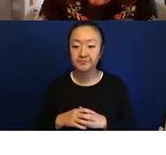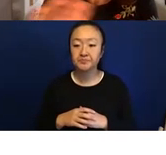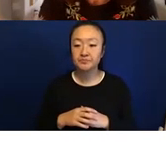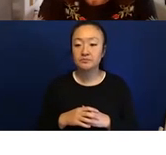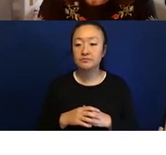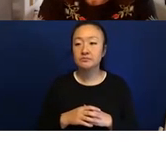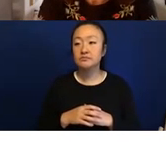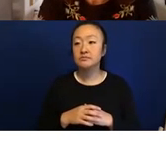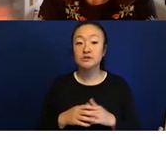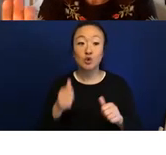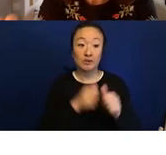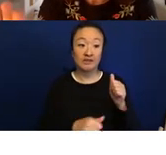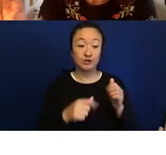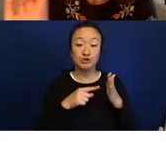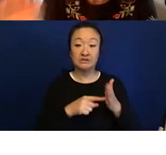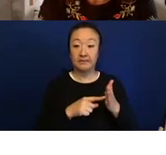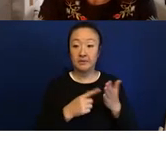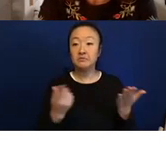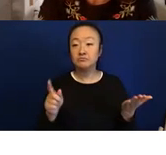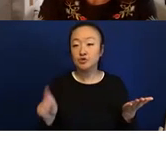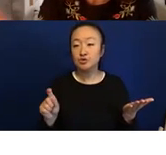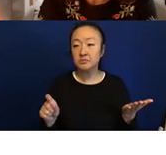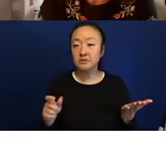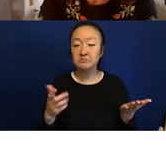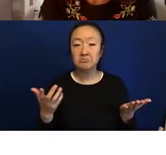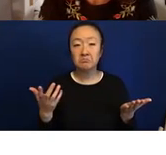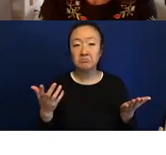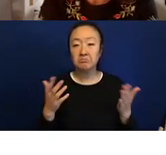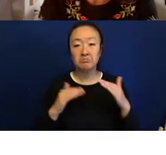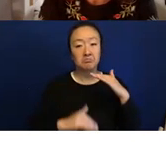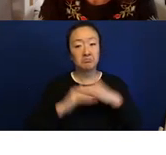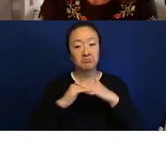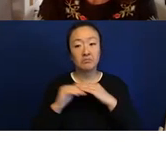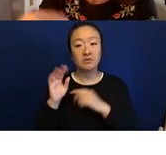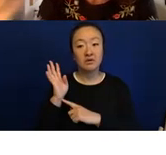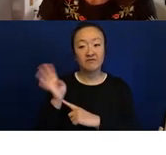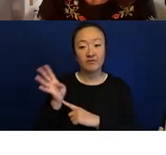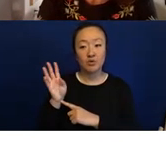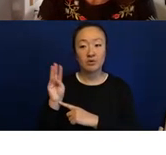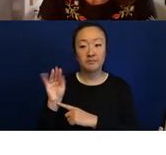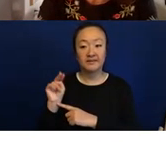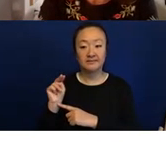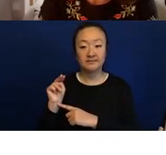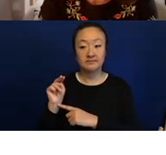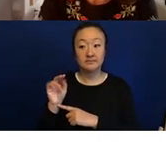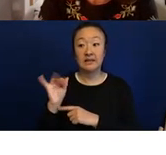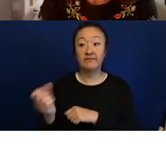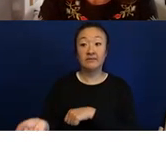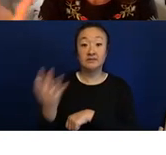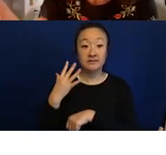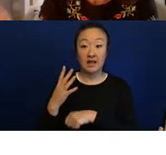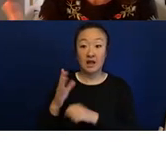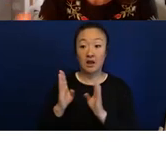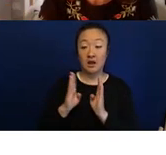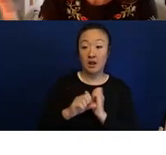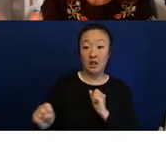So each sample should be no more than 4 minutes in length. And if you do send us a longer sample,